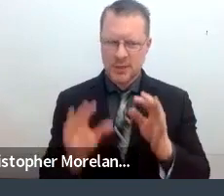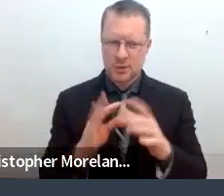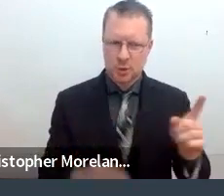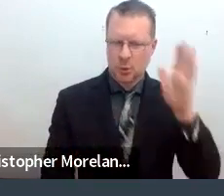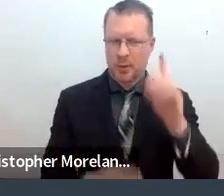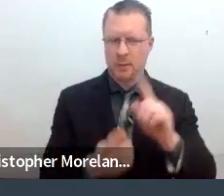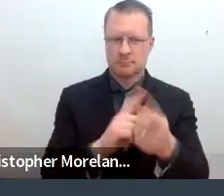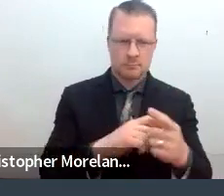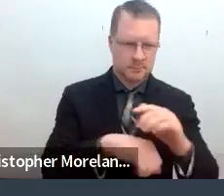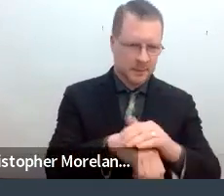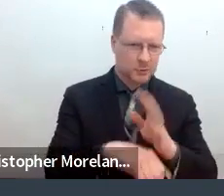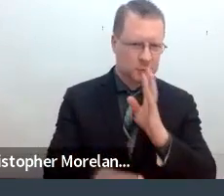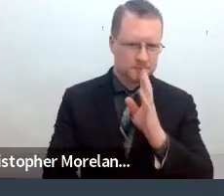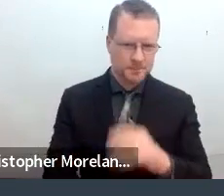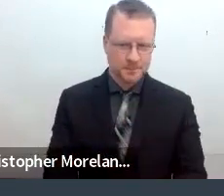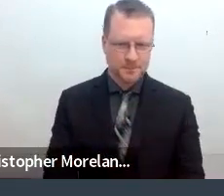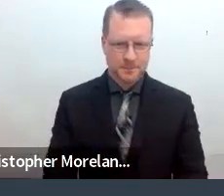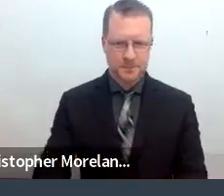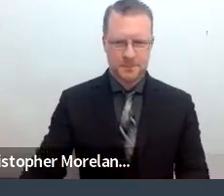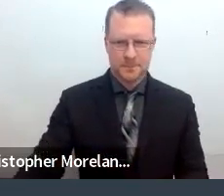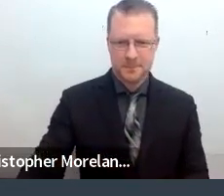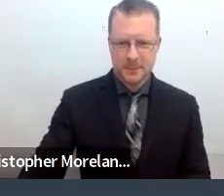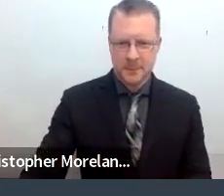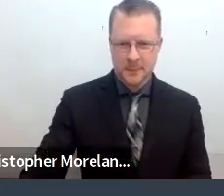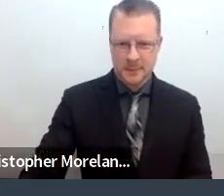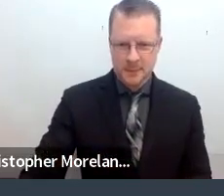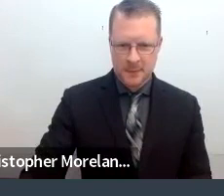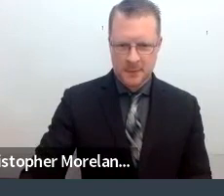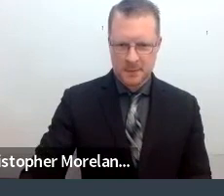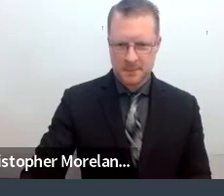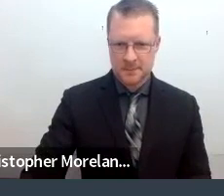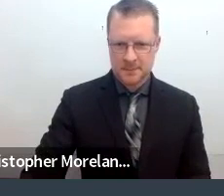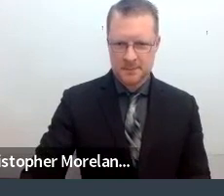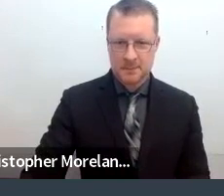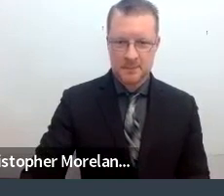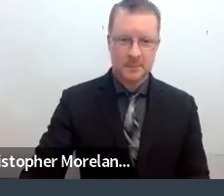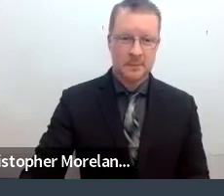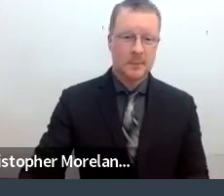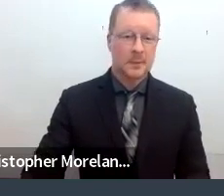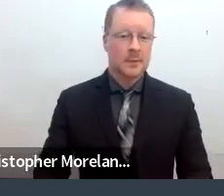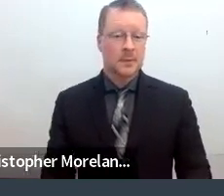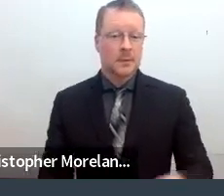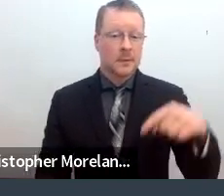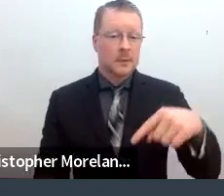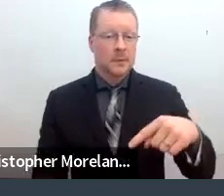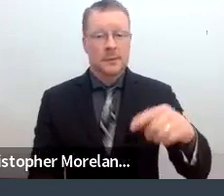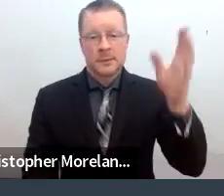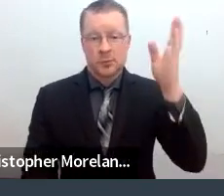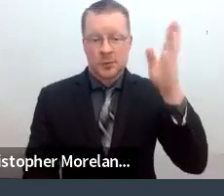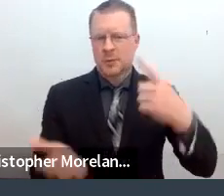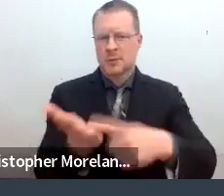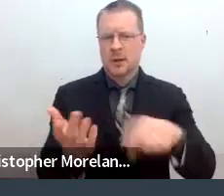As a deaf person, I'm going to be signing my presentation, and we have interpreters here for accessibility.